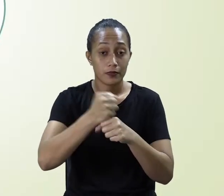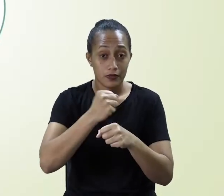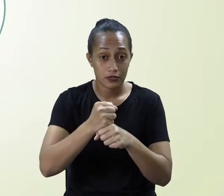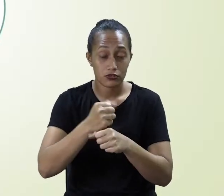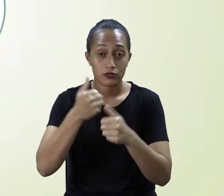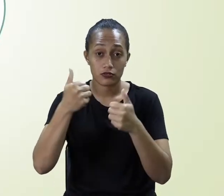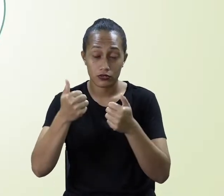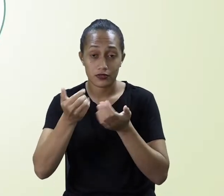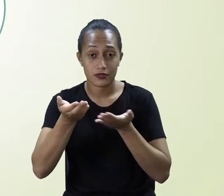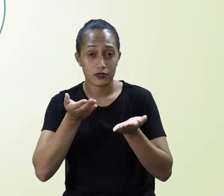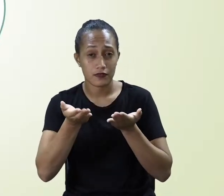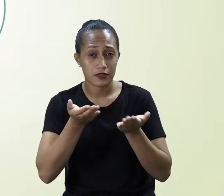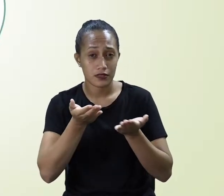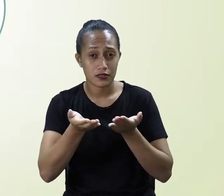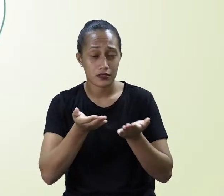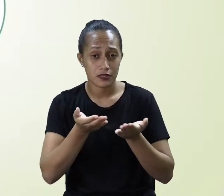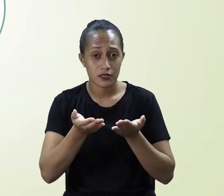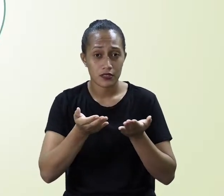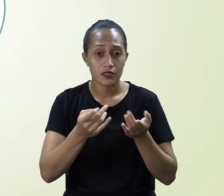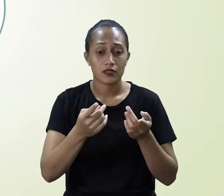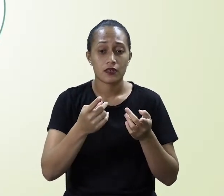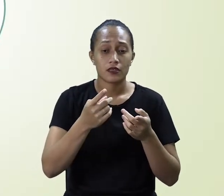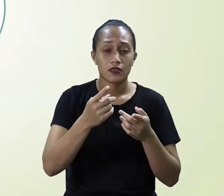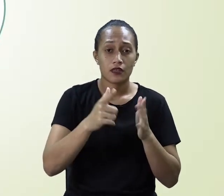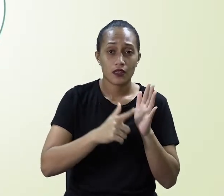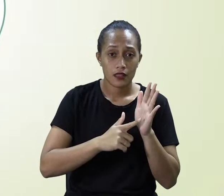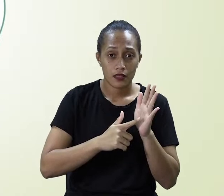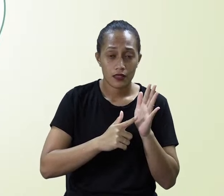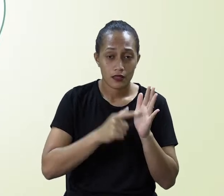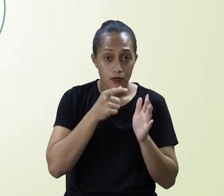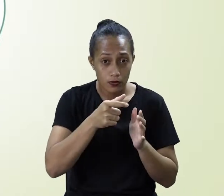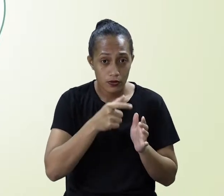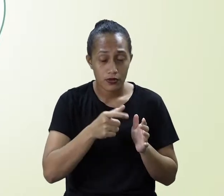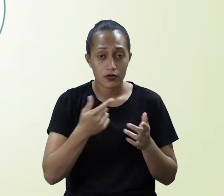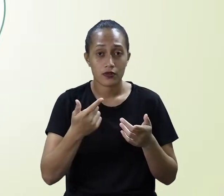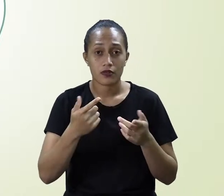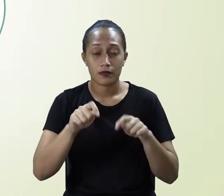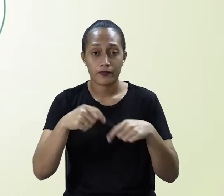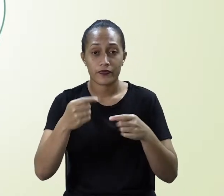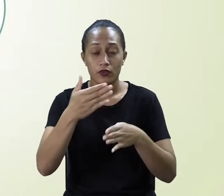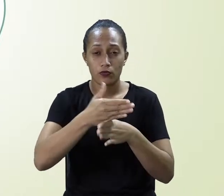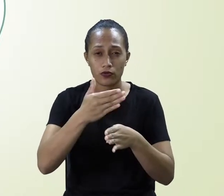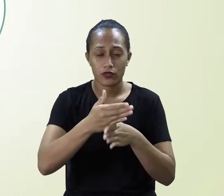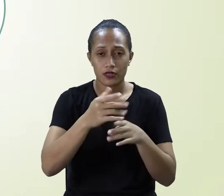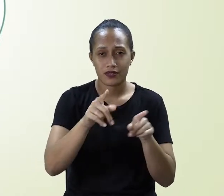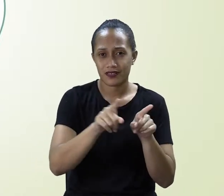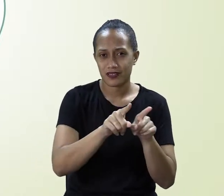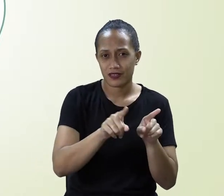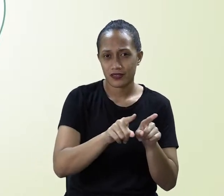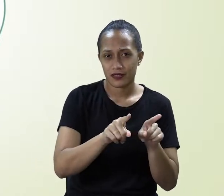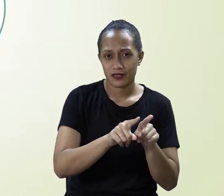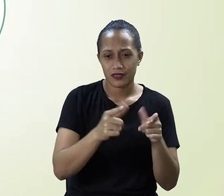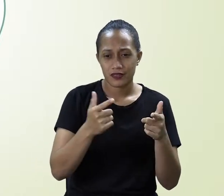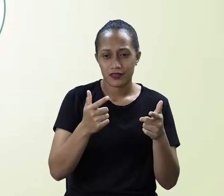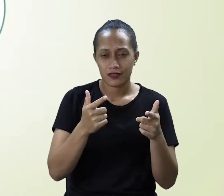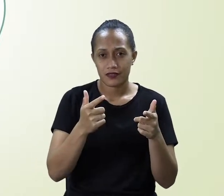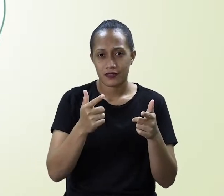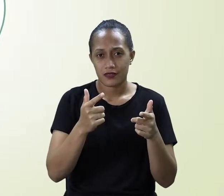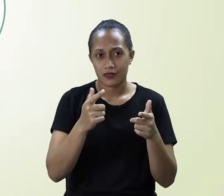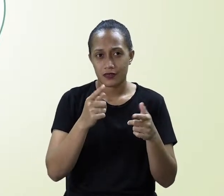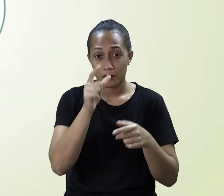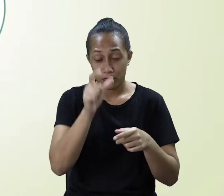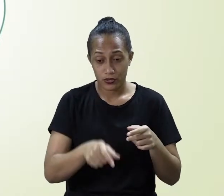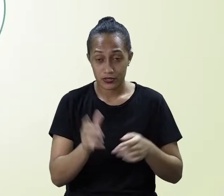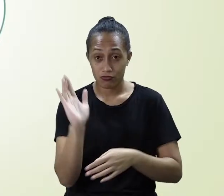combines the other factors of production like land, labor, and capital to earn a profit. So the most